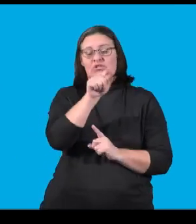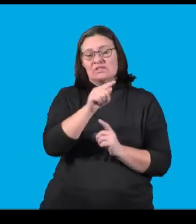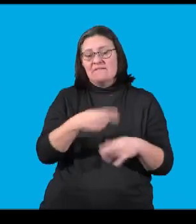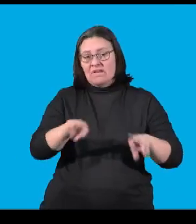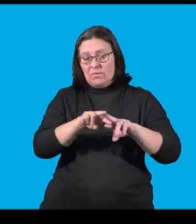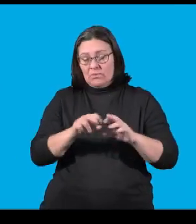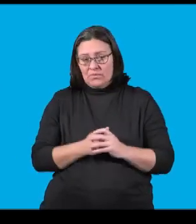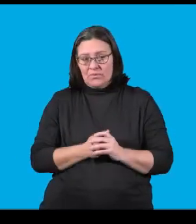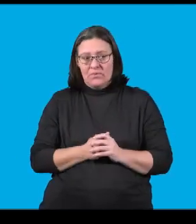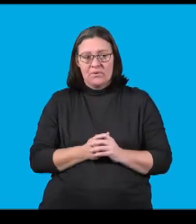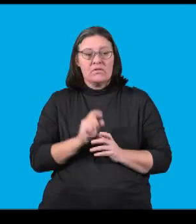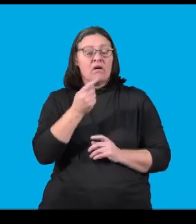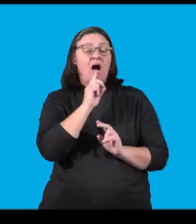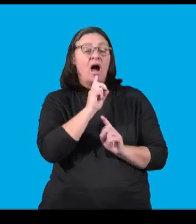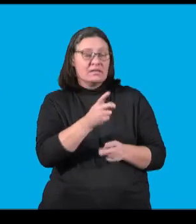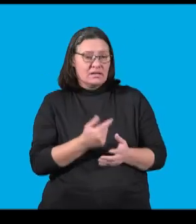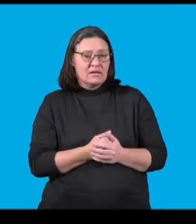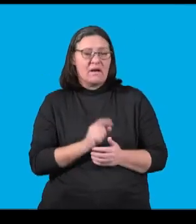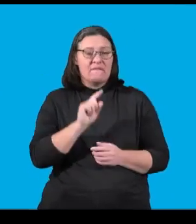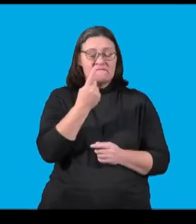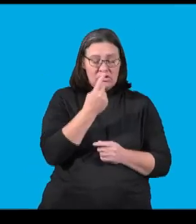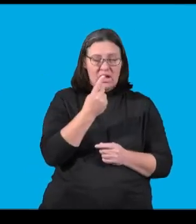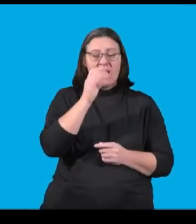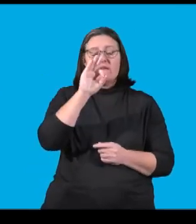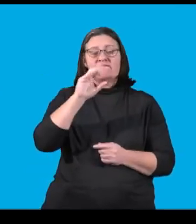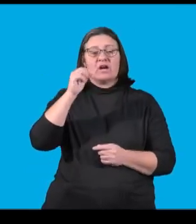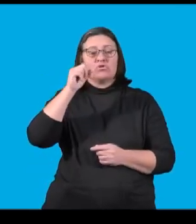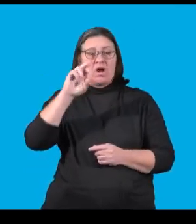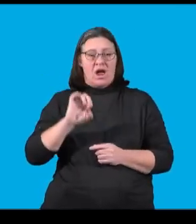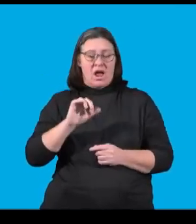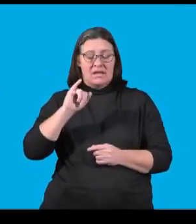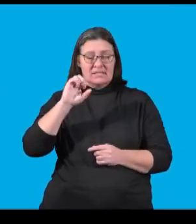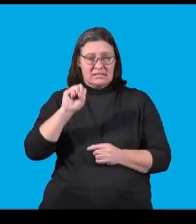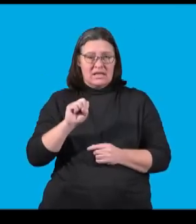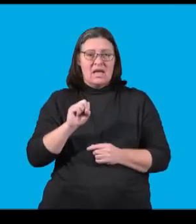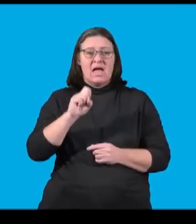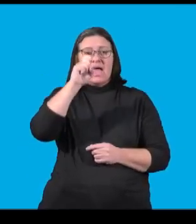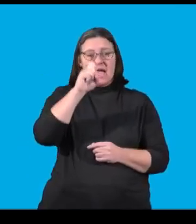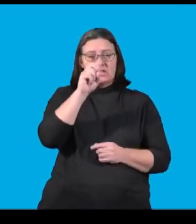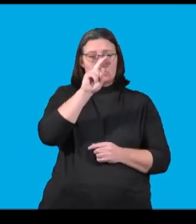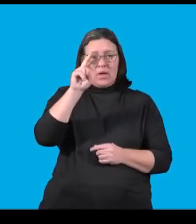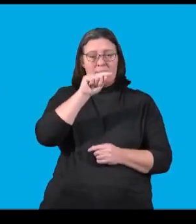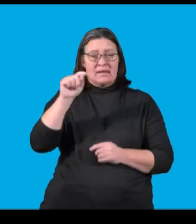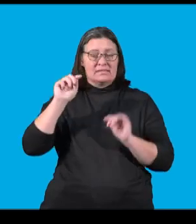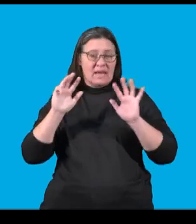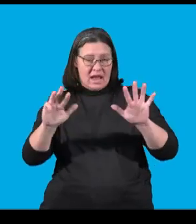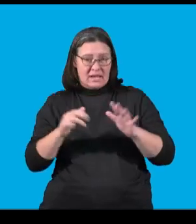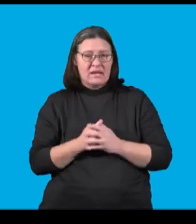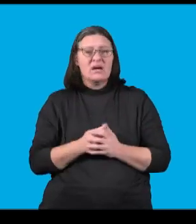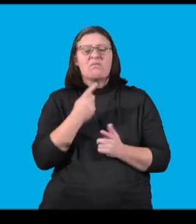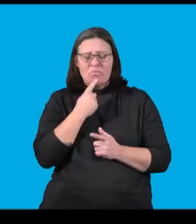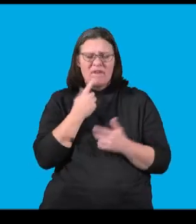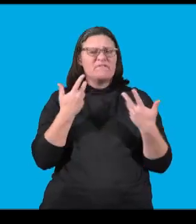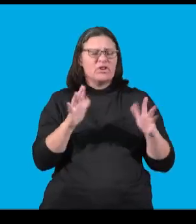specific value. So to answer the question, the first thing we do is we need to factorize x squared minus 9. It's a difference of squares.